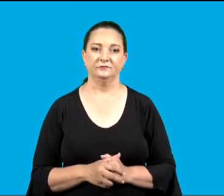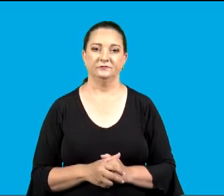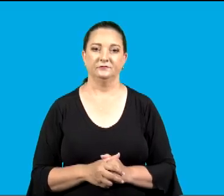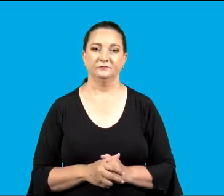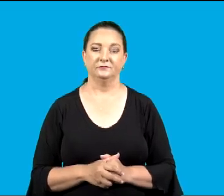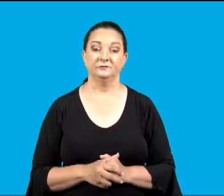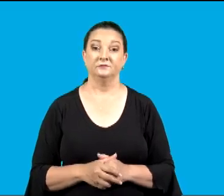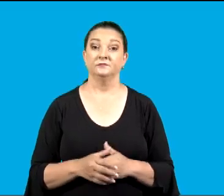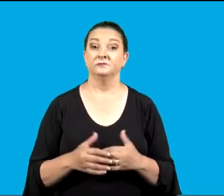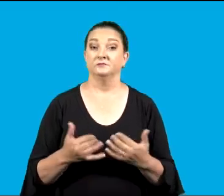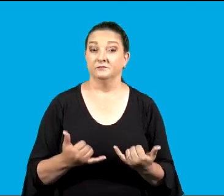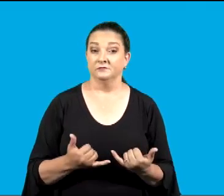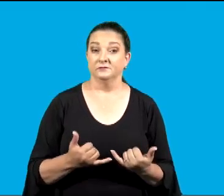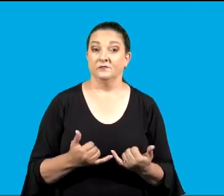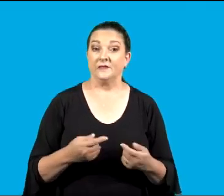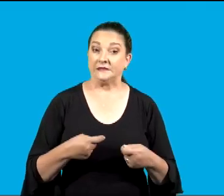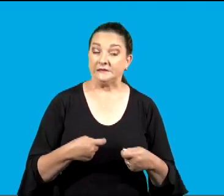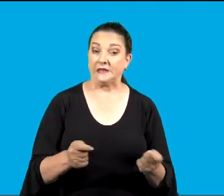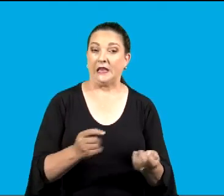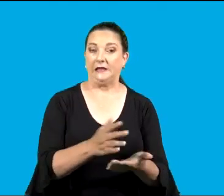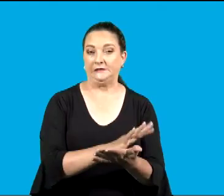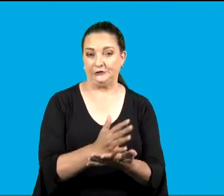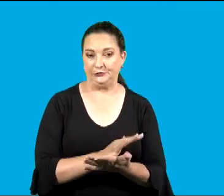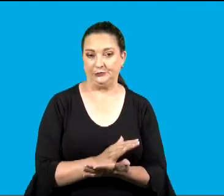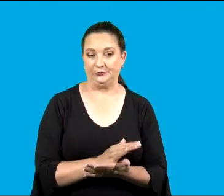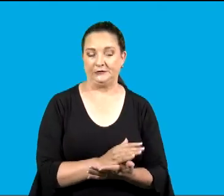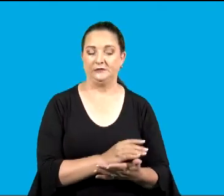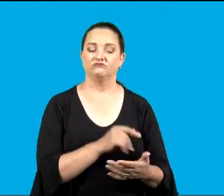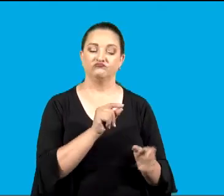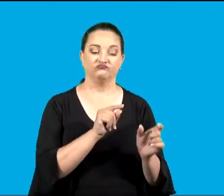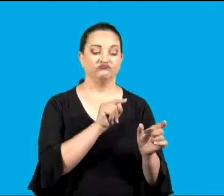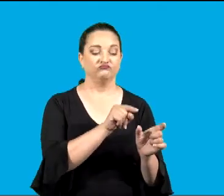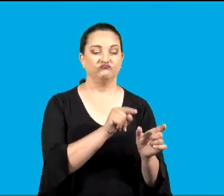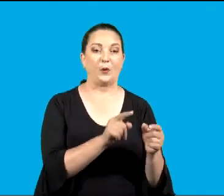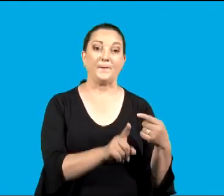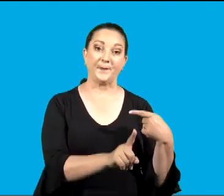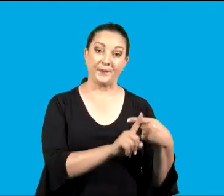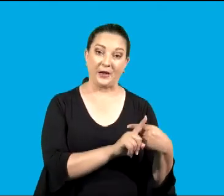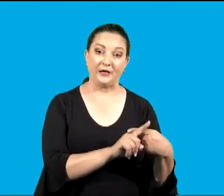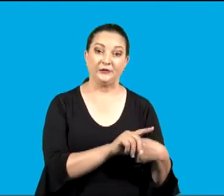Okay, so I'll now come to selling and distribution. Then I'll say plus